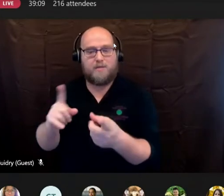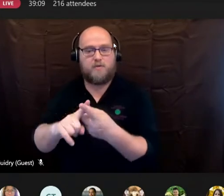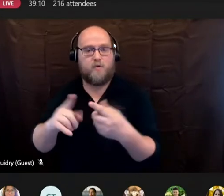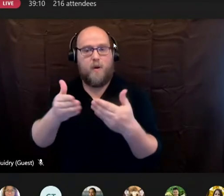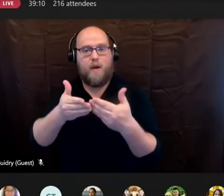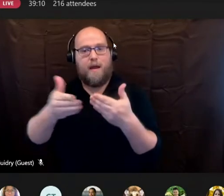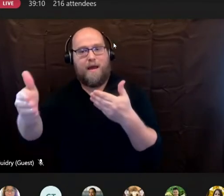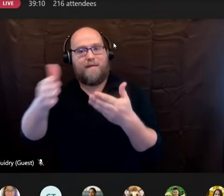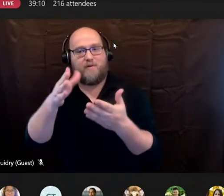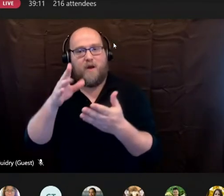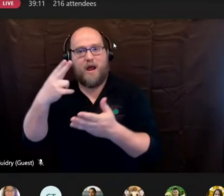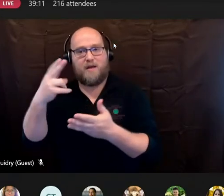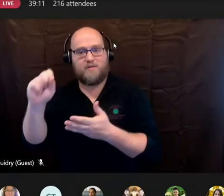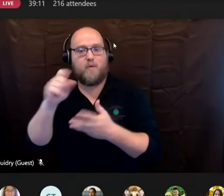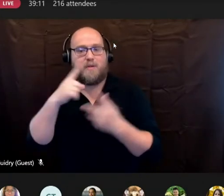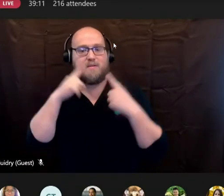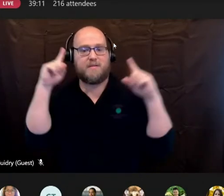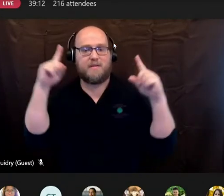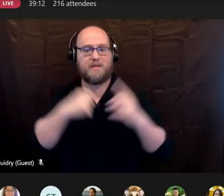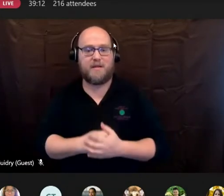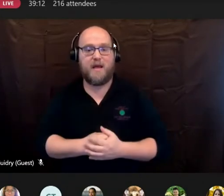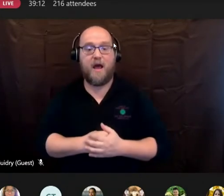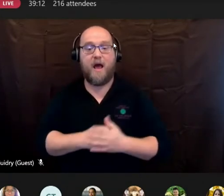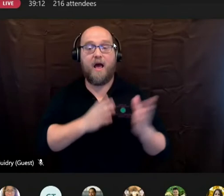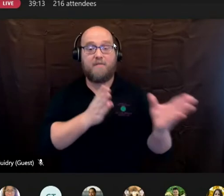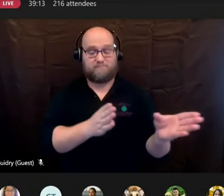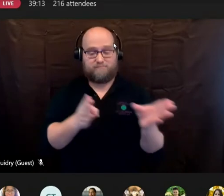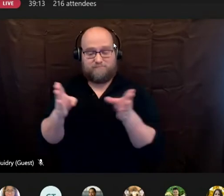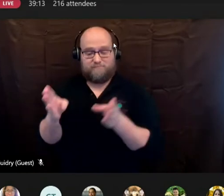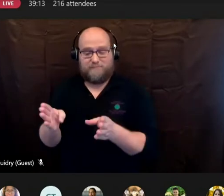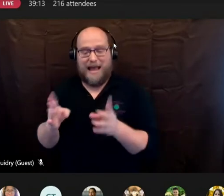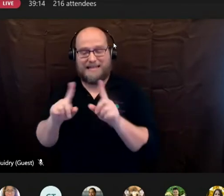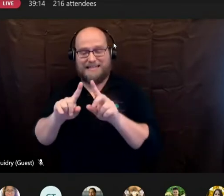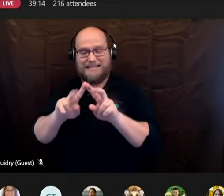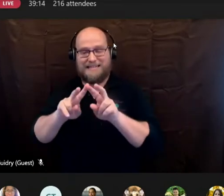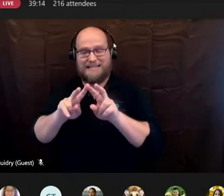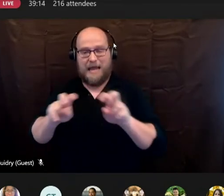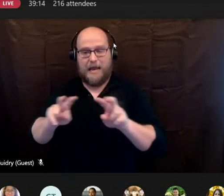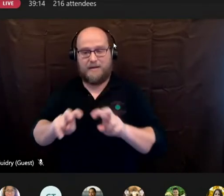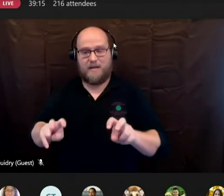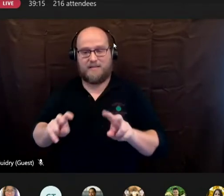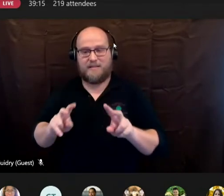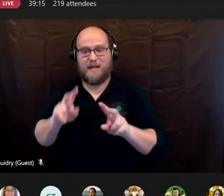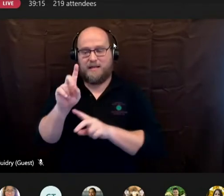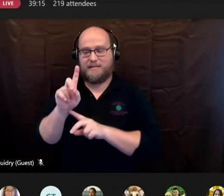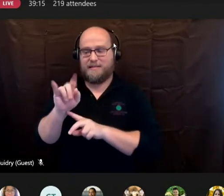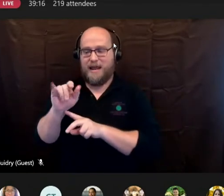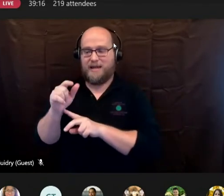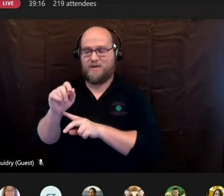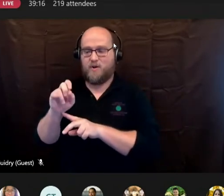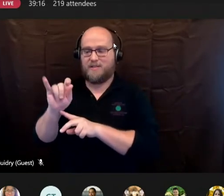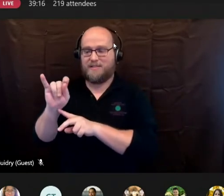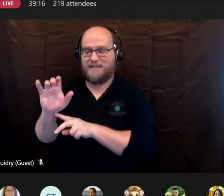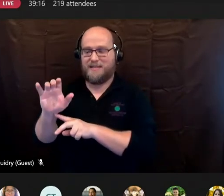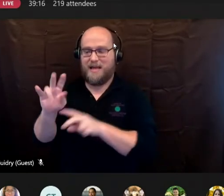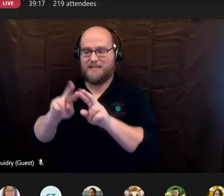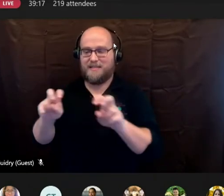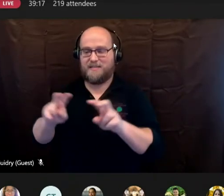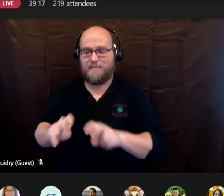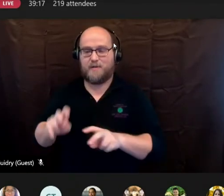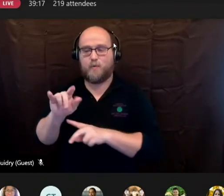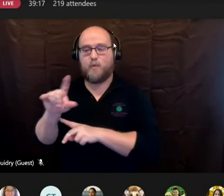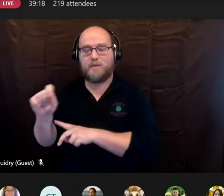OSPI plan is diagnostic assessment tools. So in other words, this is how we will be collecting data on student progress